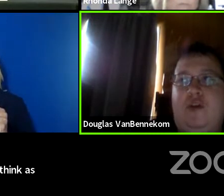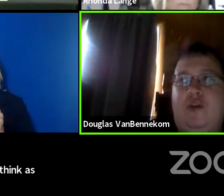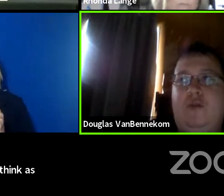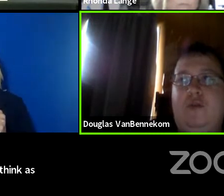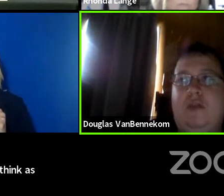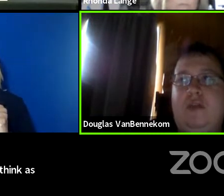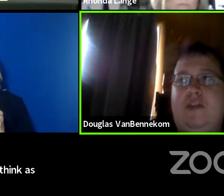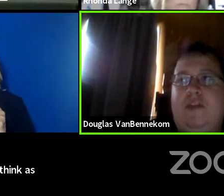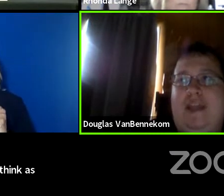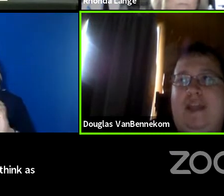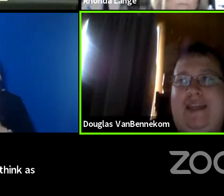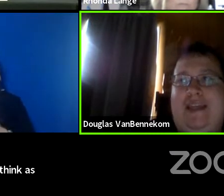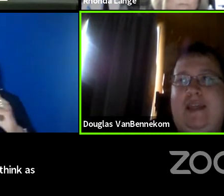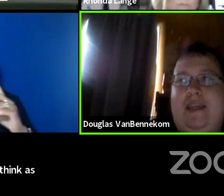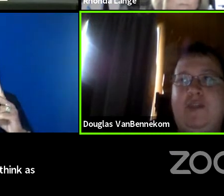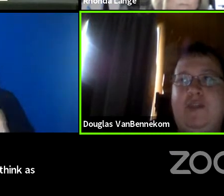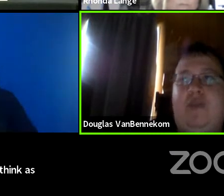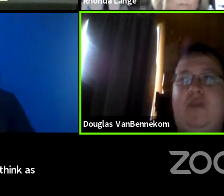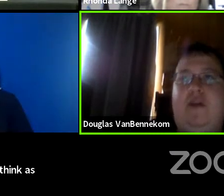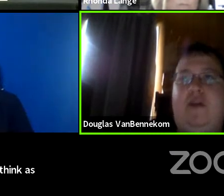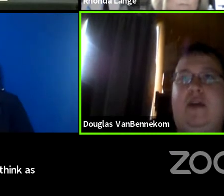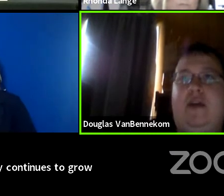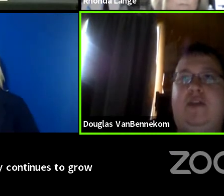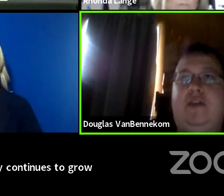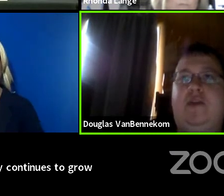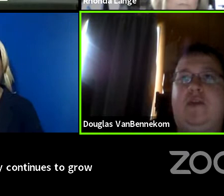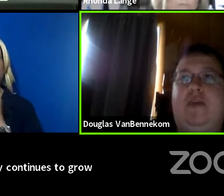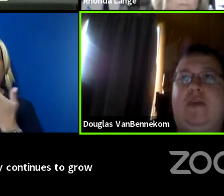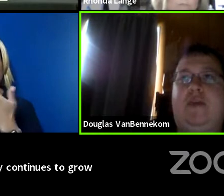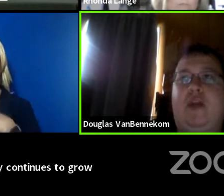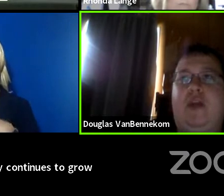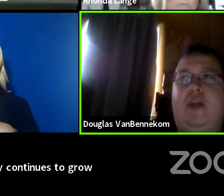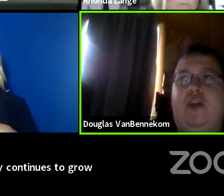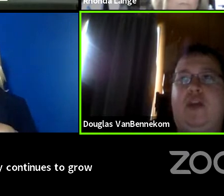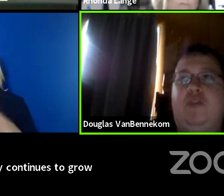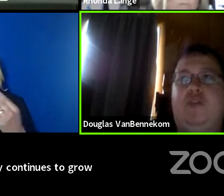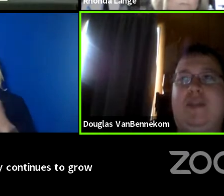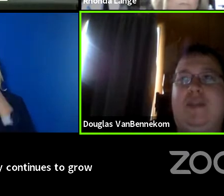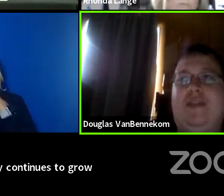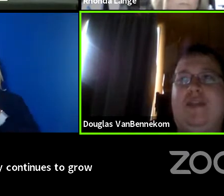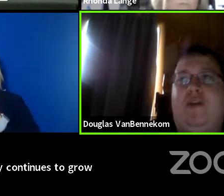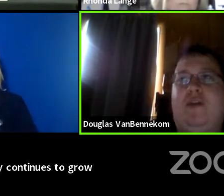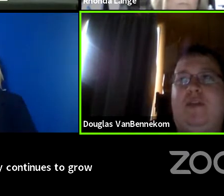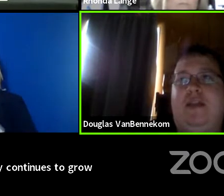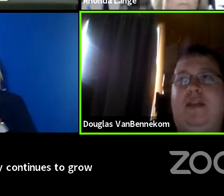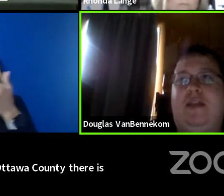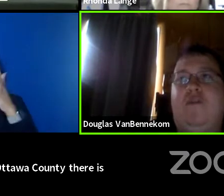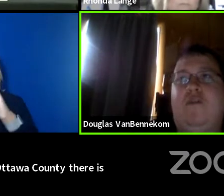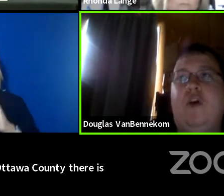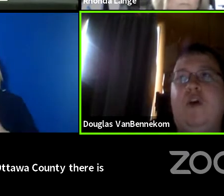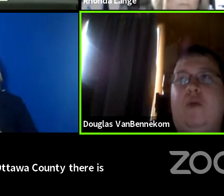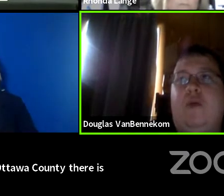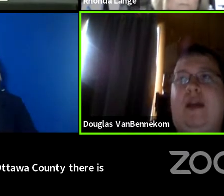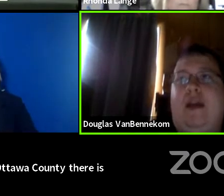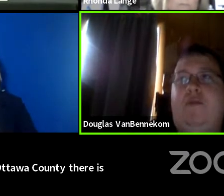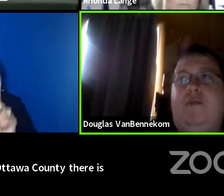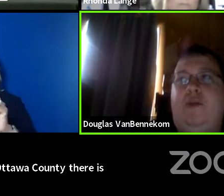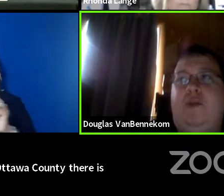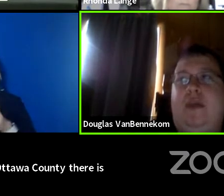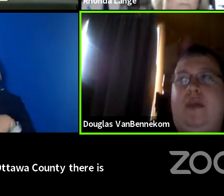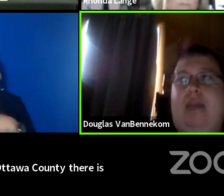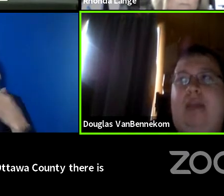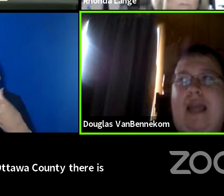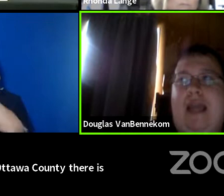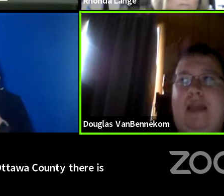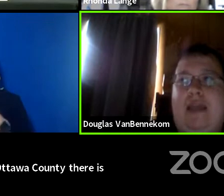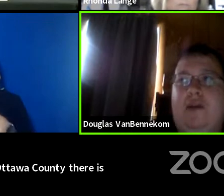to grow, especially in the eastern part of Ottawa County, there's going to be more integration with the city of Grand Rapids itself. Right now,